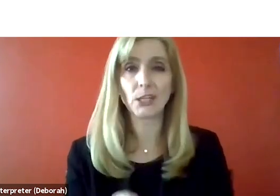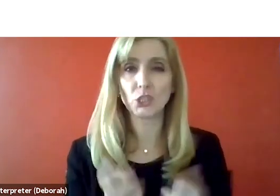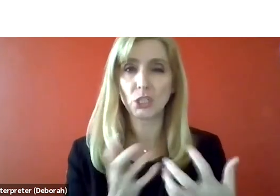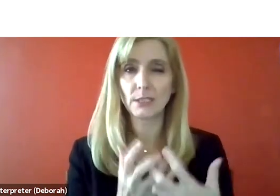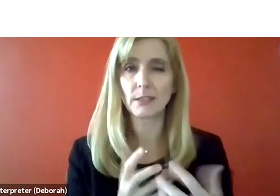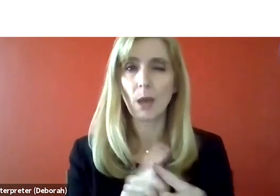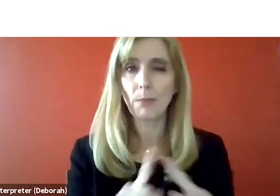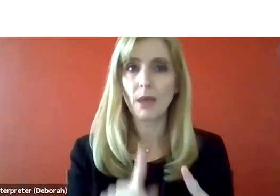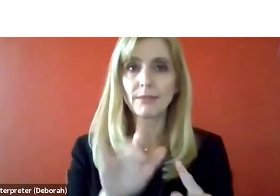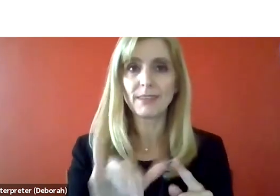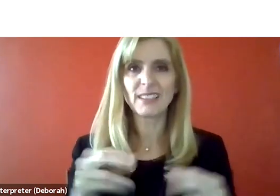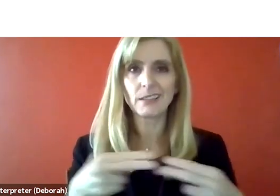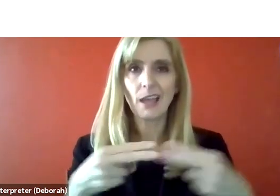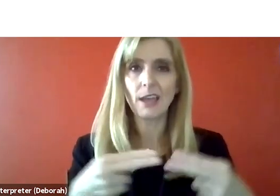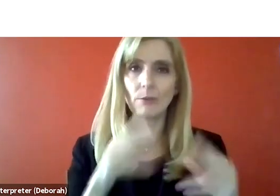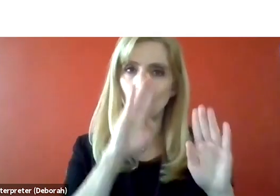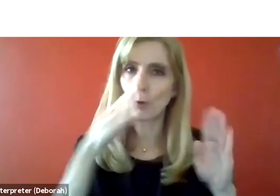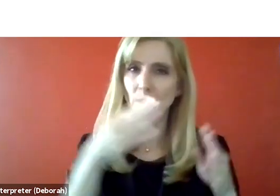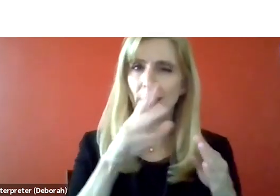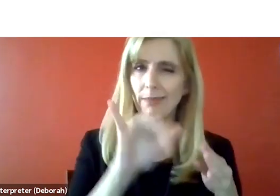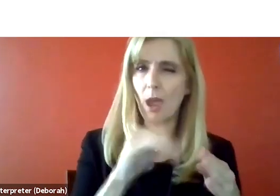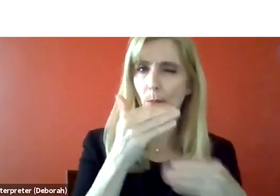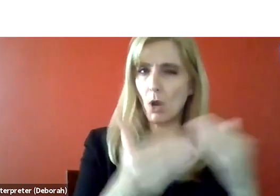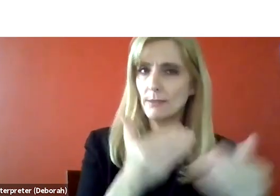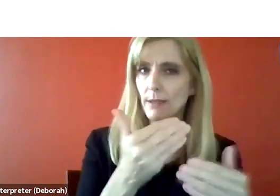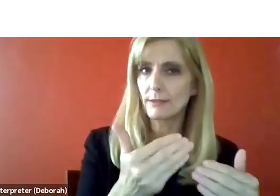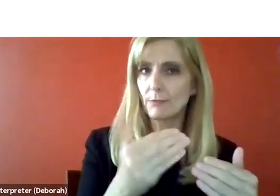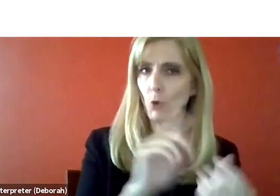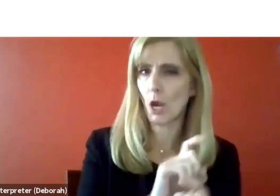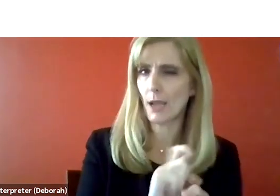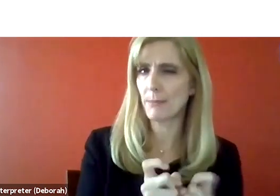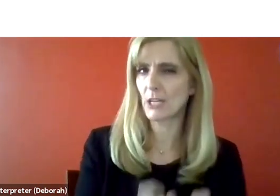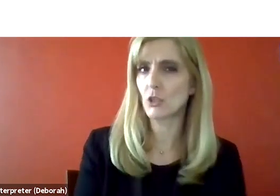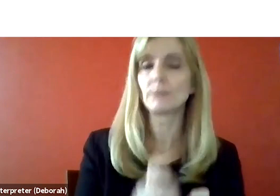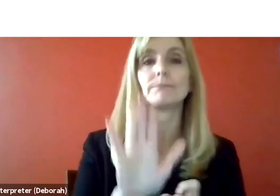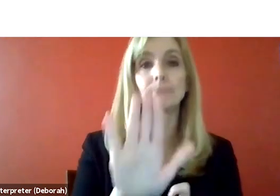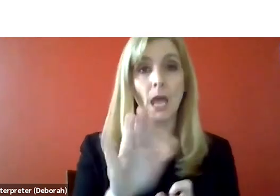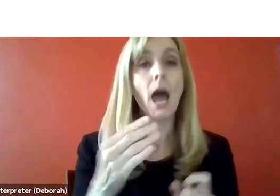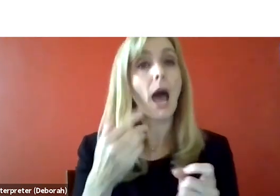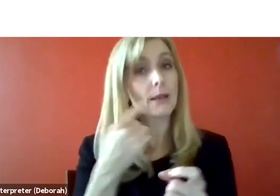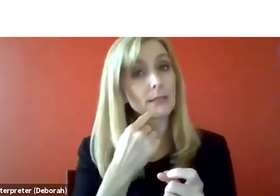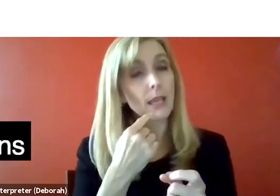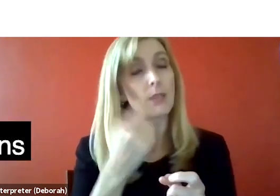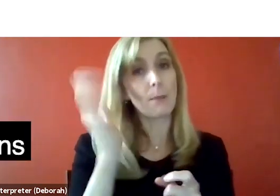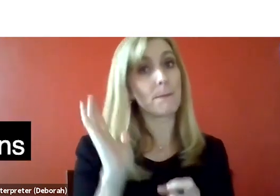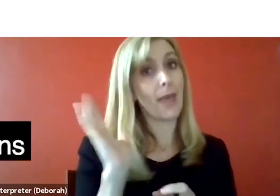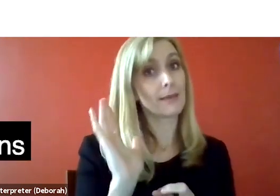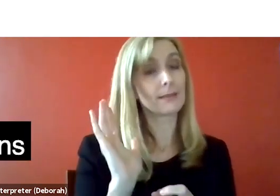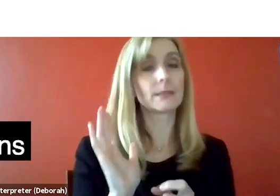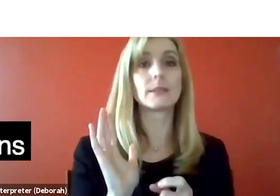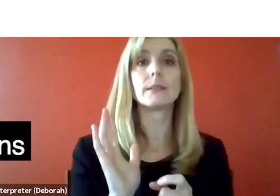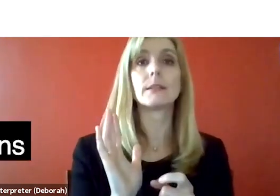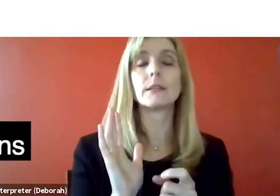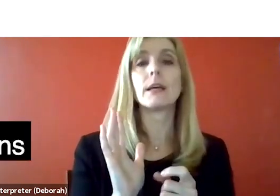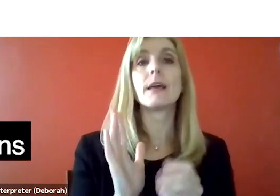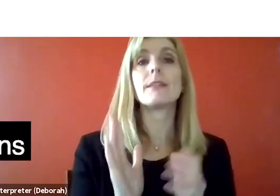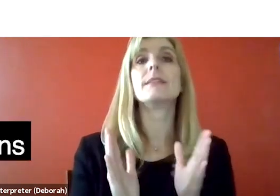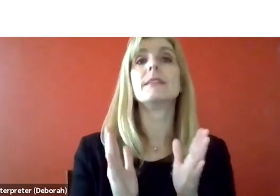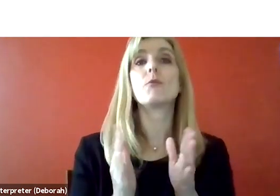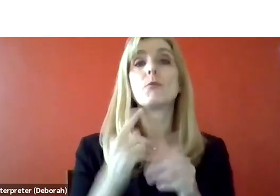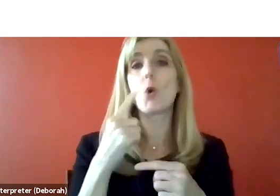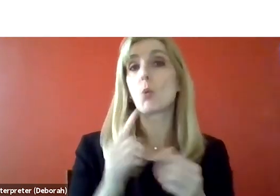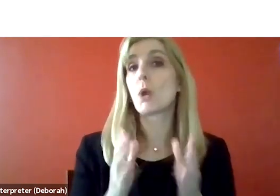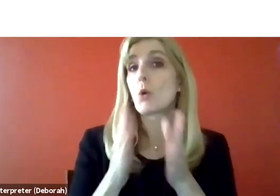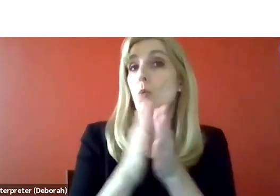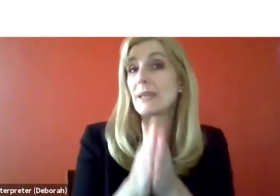focuses primarily on that accommodations process. I will note that in the past, the system for requesting